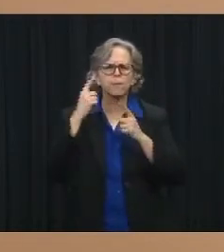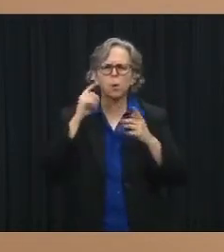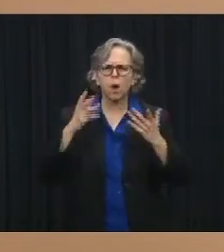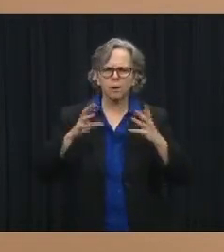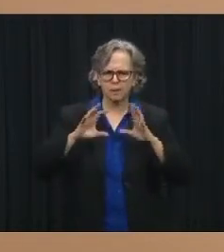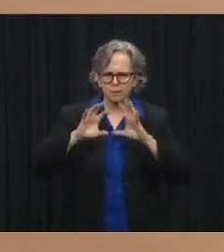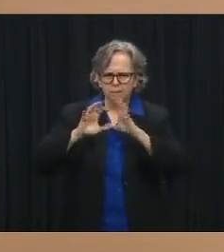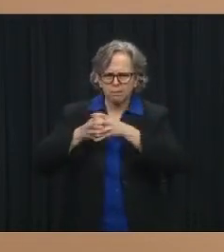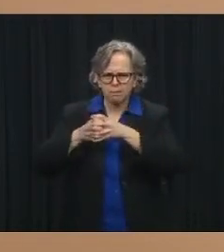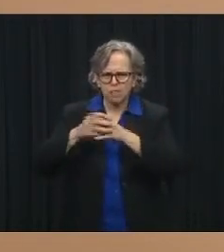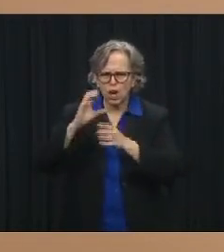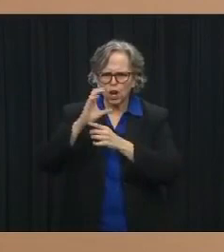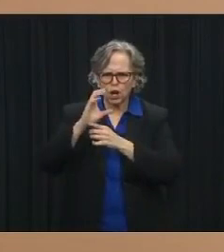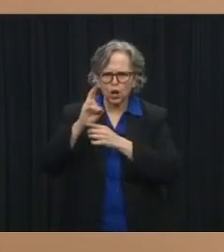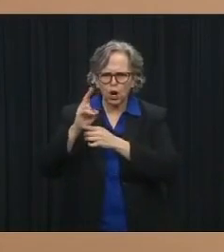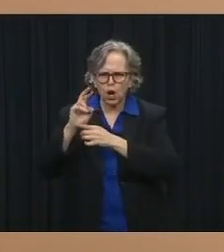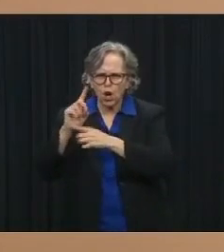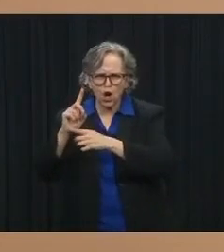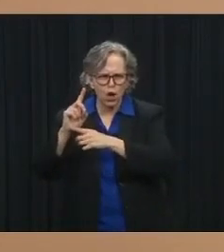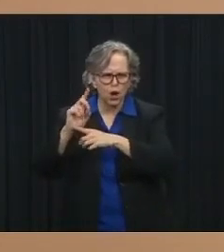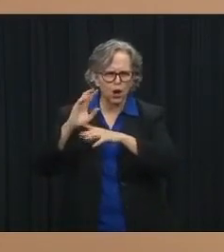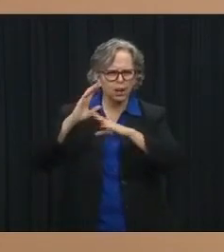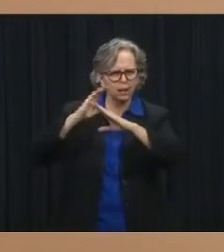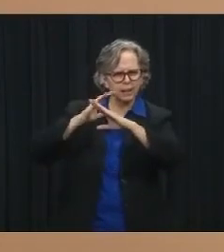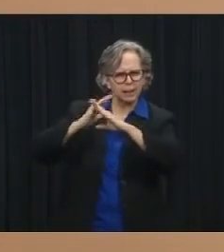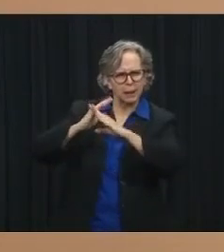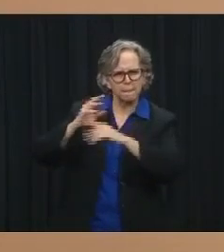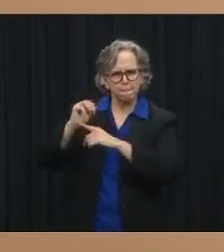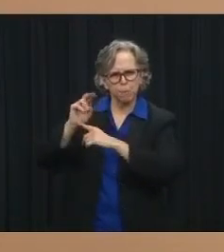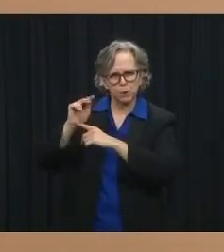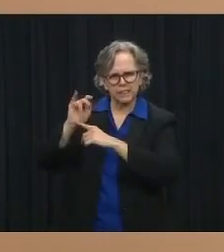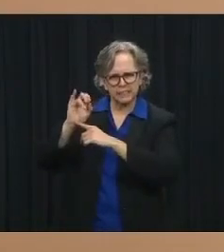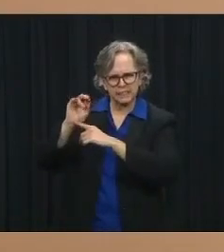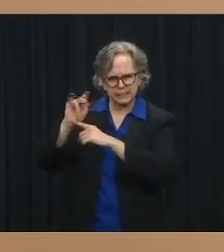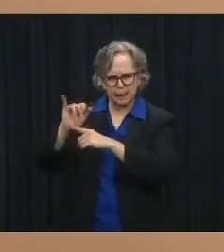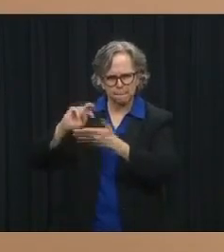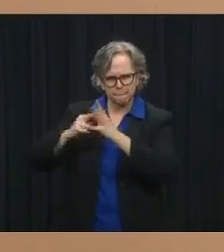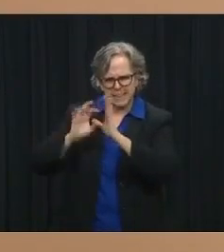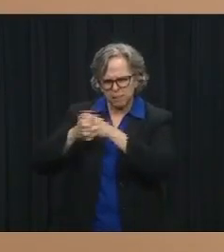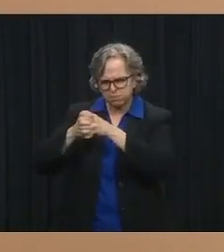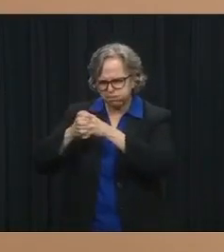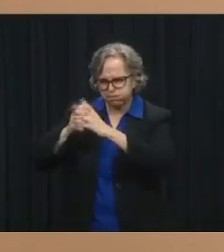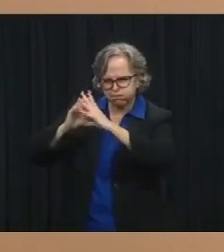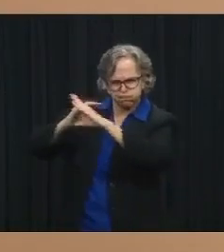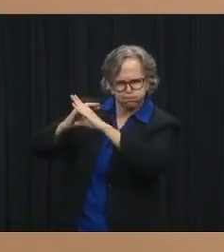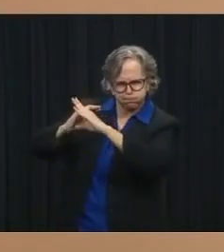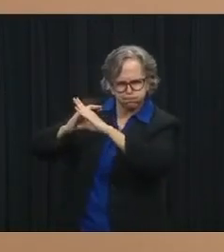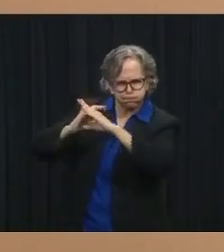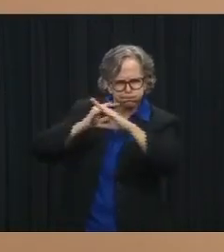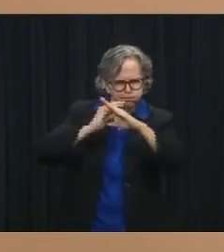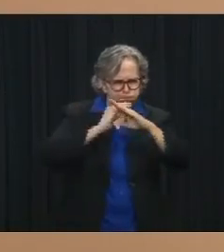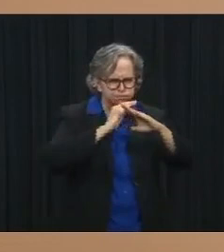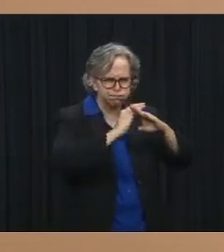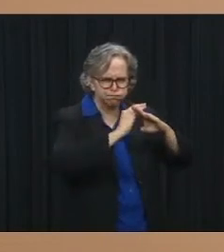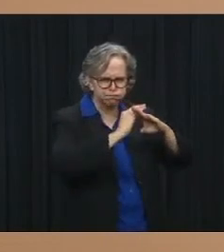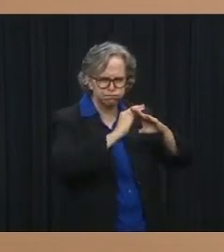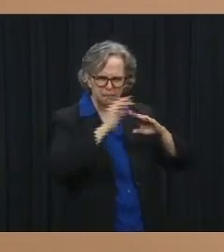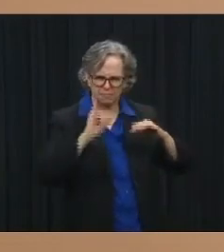all the extensive testing and apps to trace who's already had this, our way out of this as quickly as possible so it